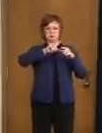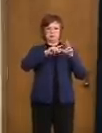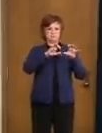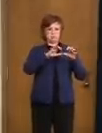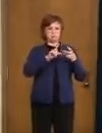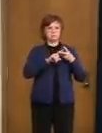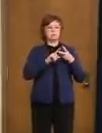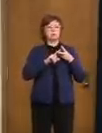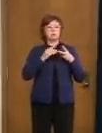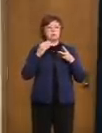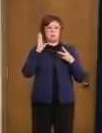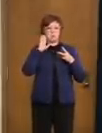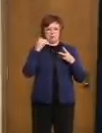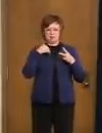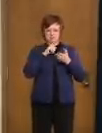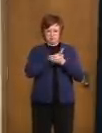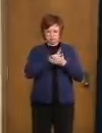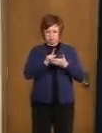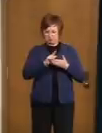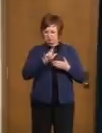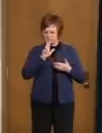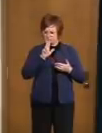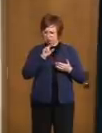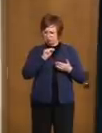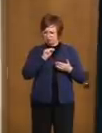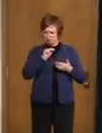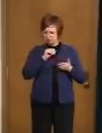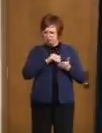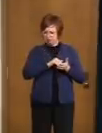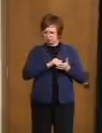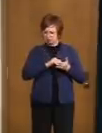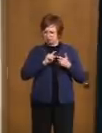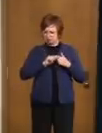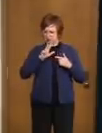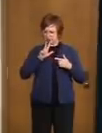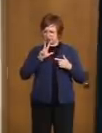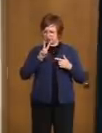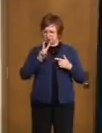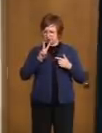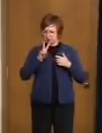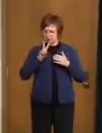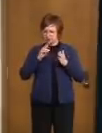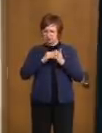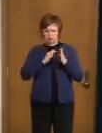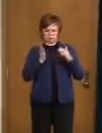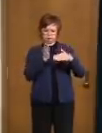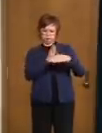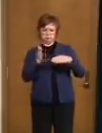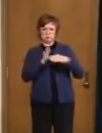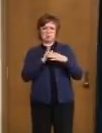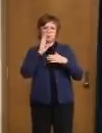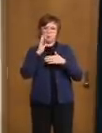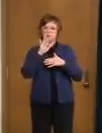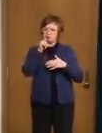and 32,000 vaccines that will be delivered here in January to the province, and we will have those, for all intents and